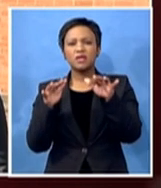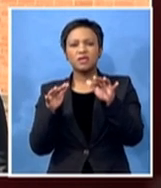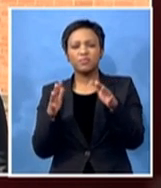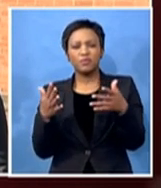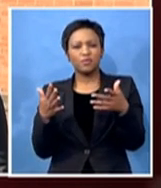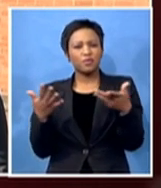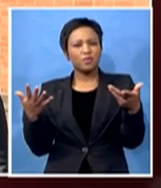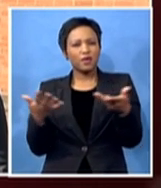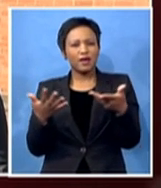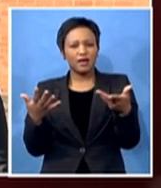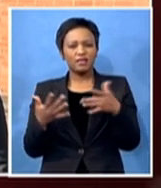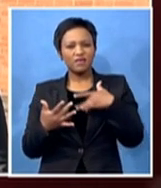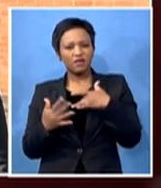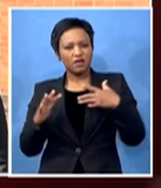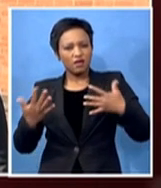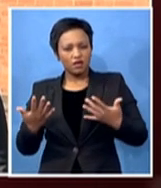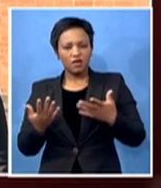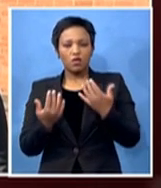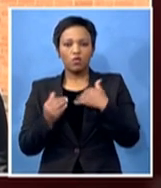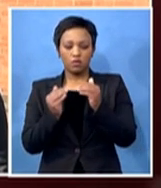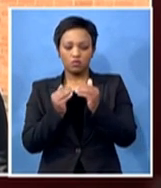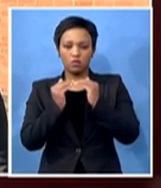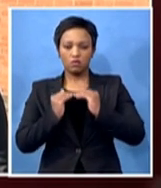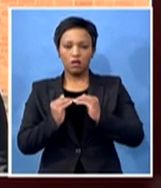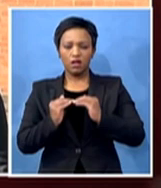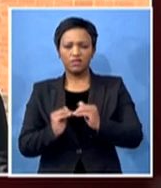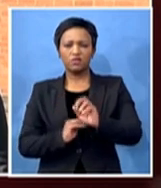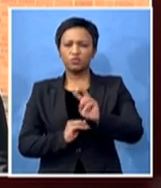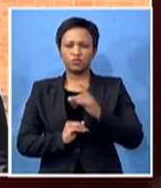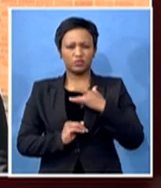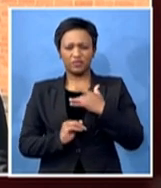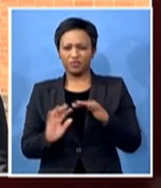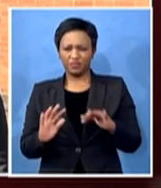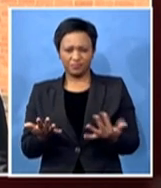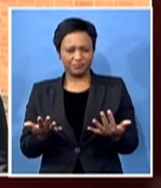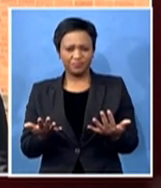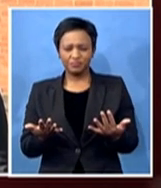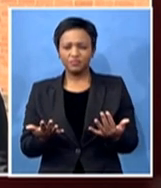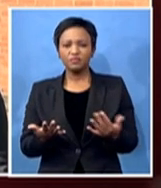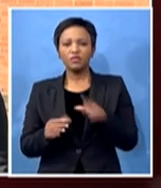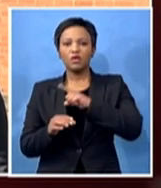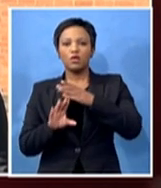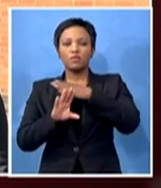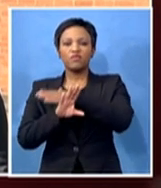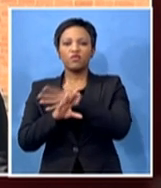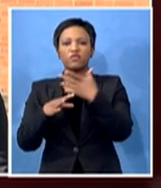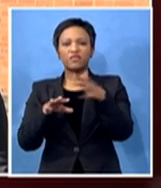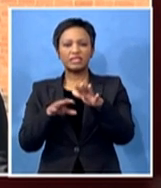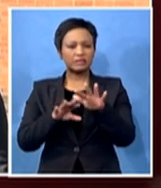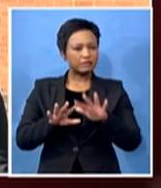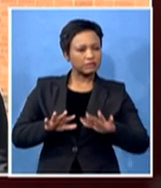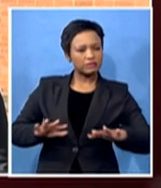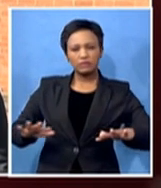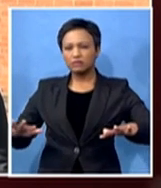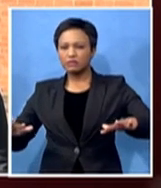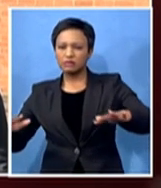level 2 move. Tests, no doubt you testing the temperature of views on the ground. What's the sentiment on the ground with regards